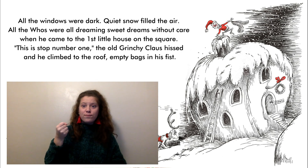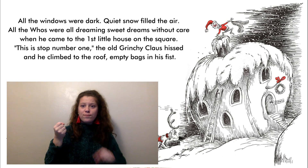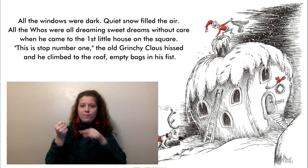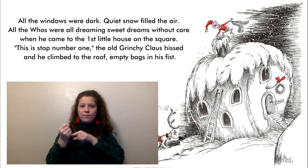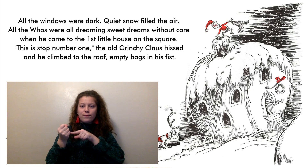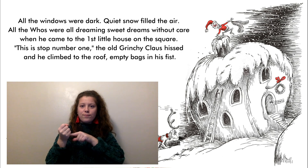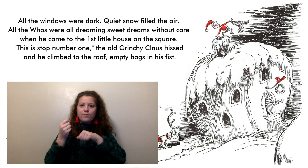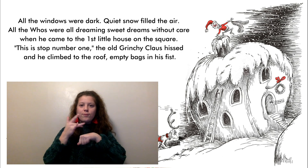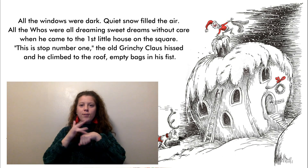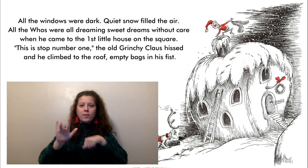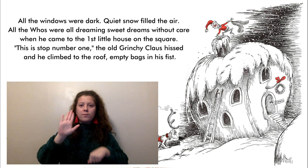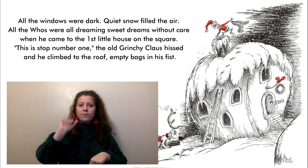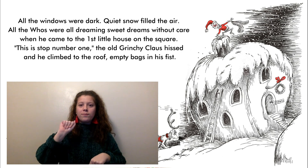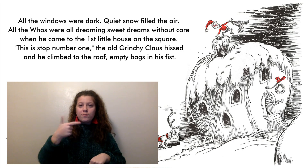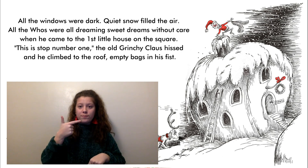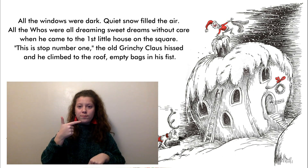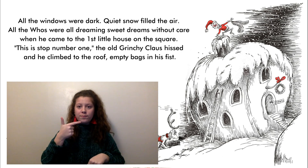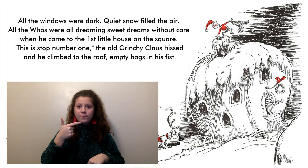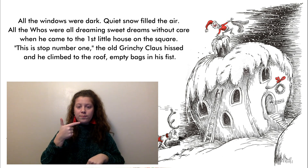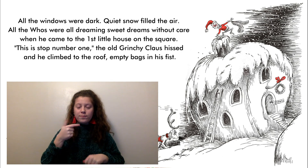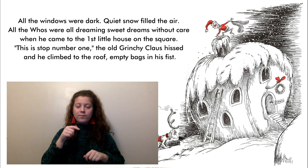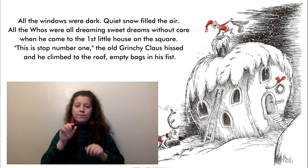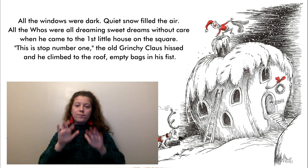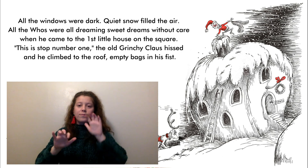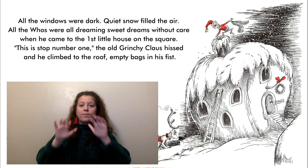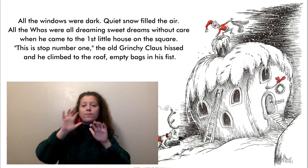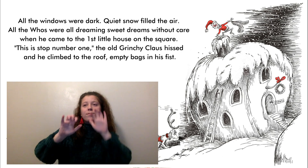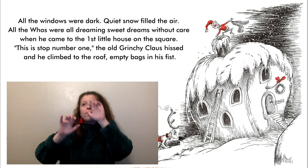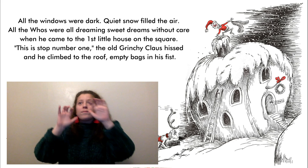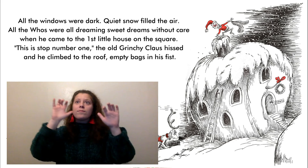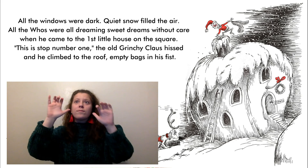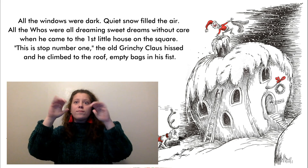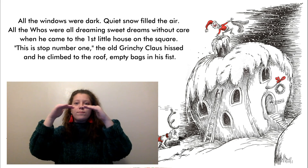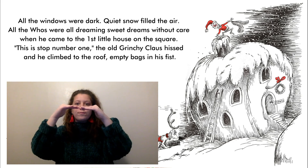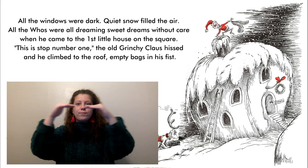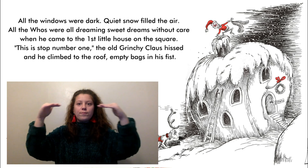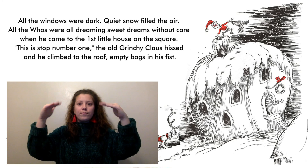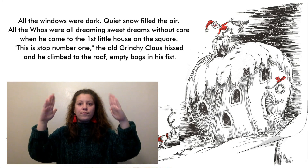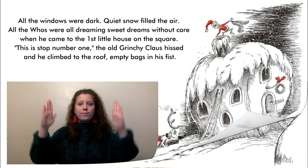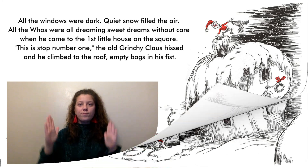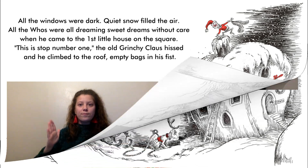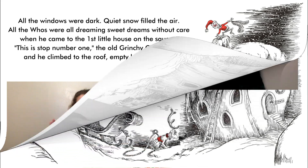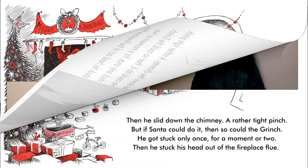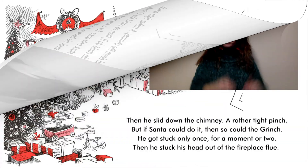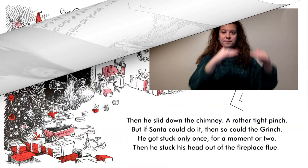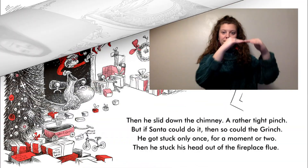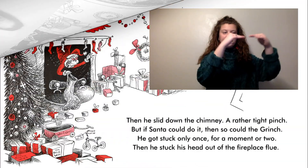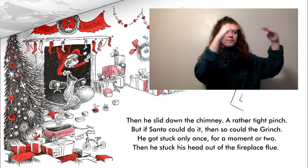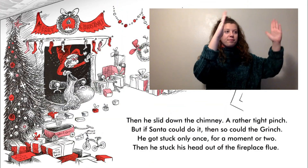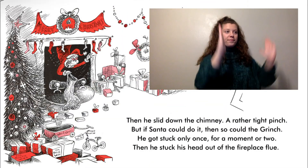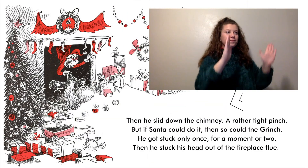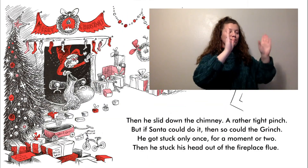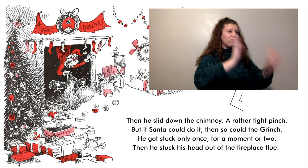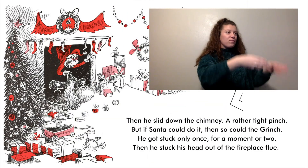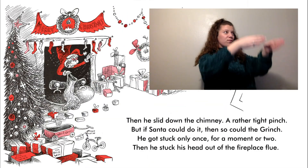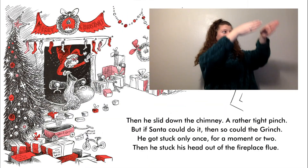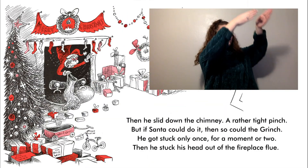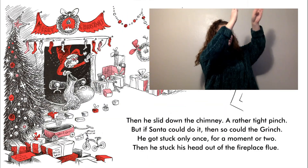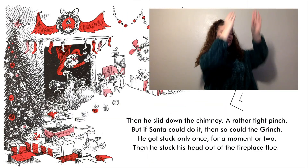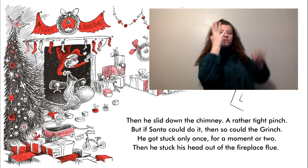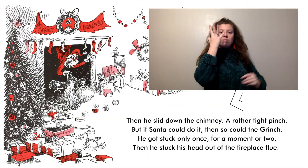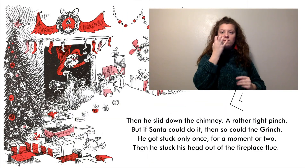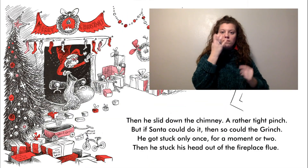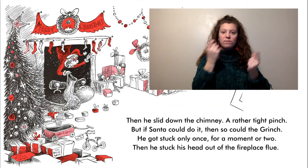and he climbed to the roof, empty bags in his fist. Then he slid down